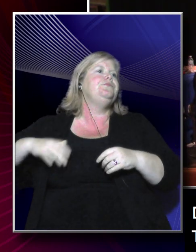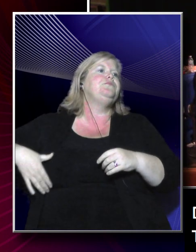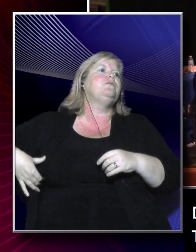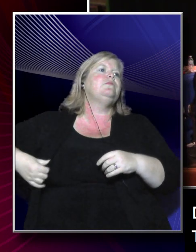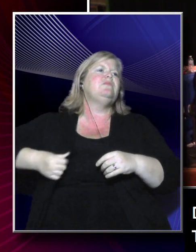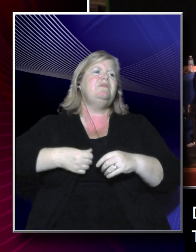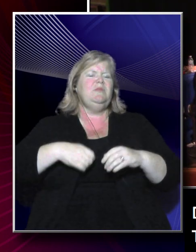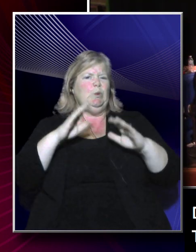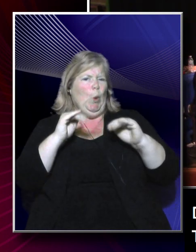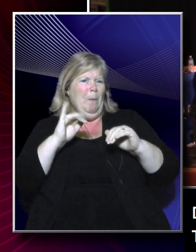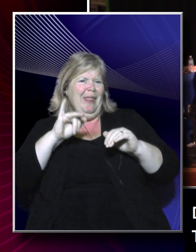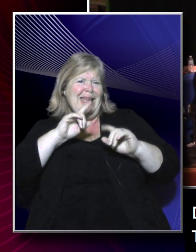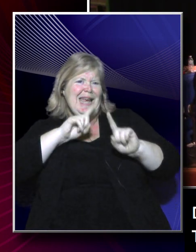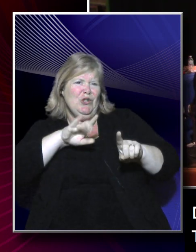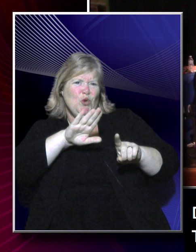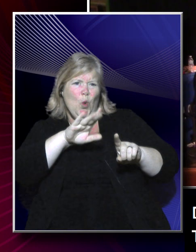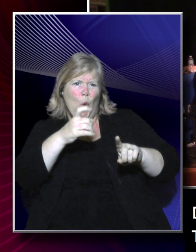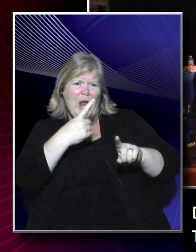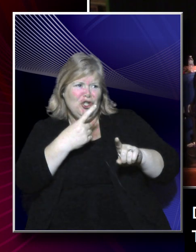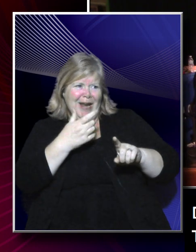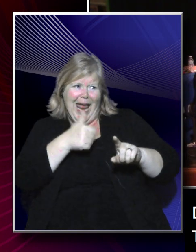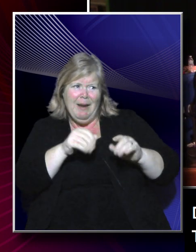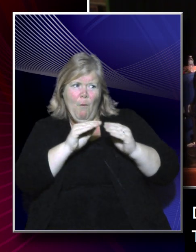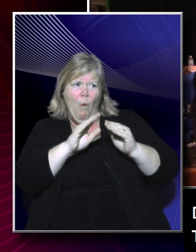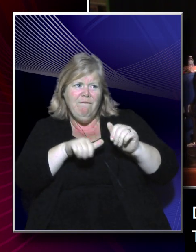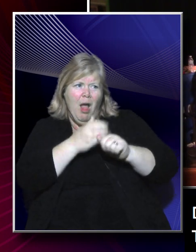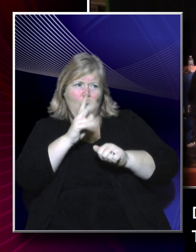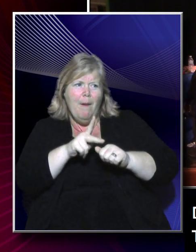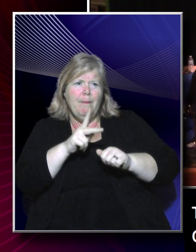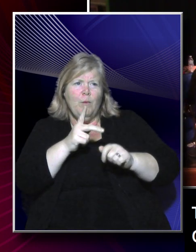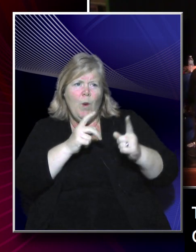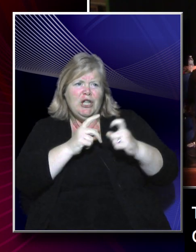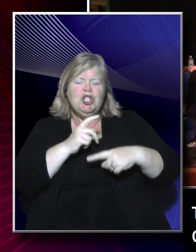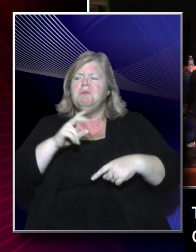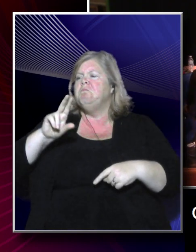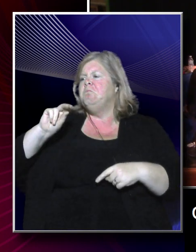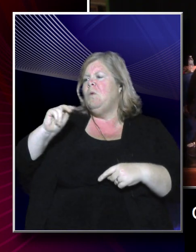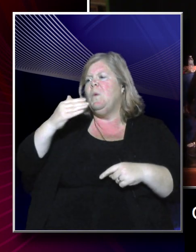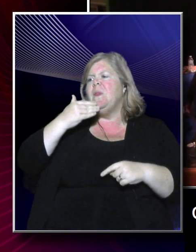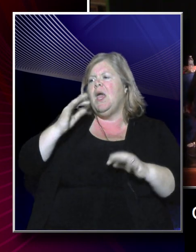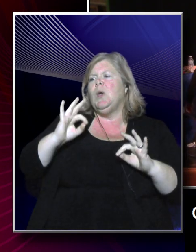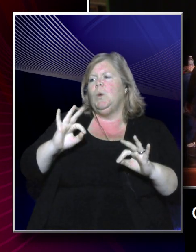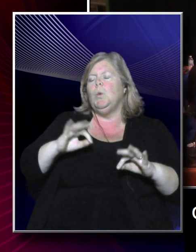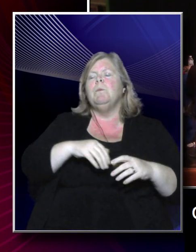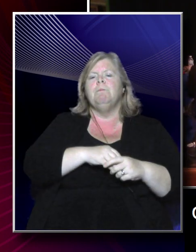I hope that answered your question. Is there a follow-up? No, thank you.